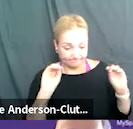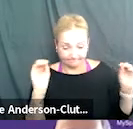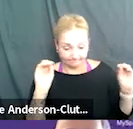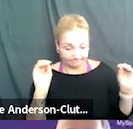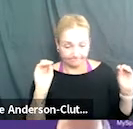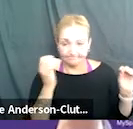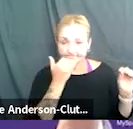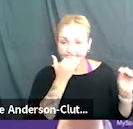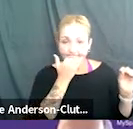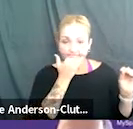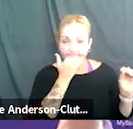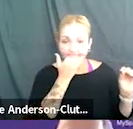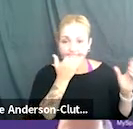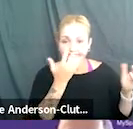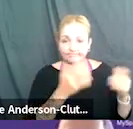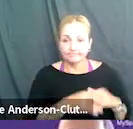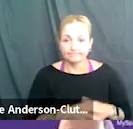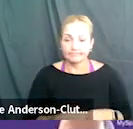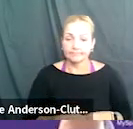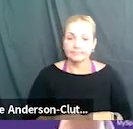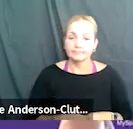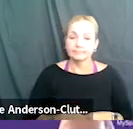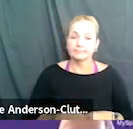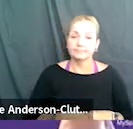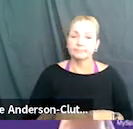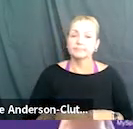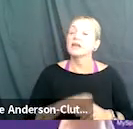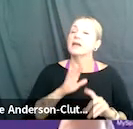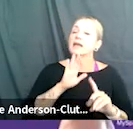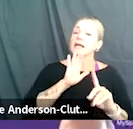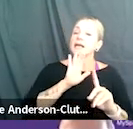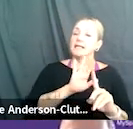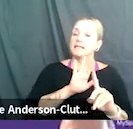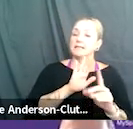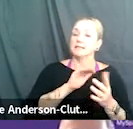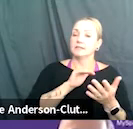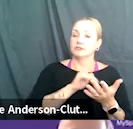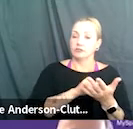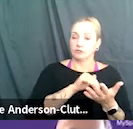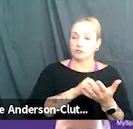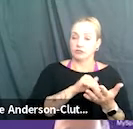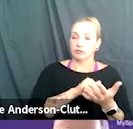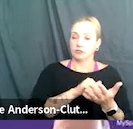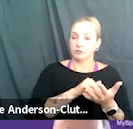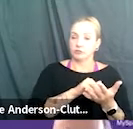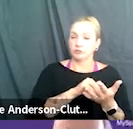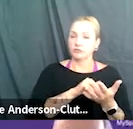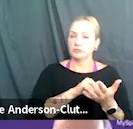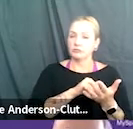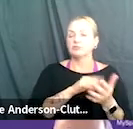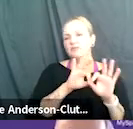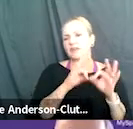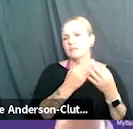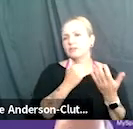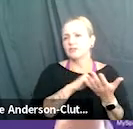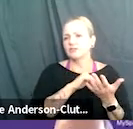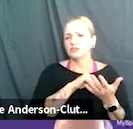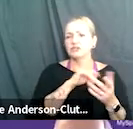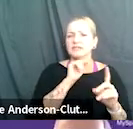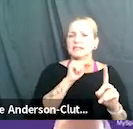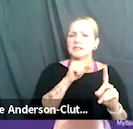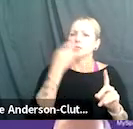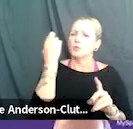time. His pediatrician had started him on lorazepam. So she wondered about whether or not it was catatonia associated